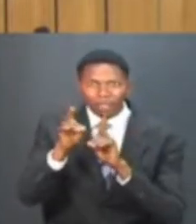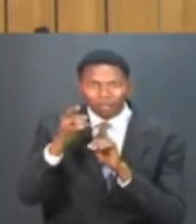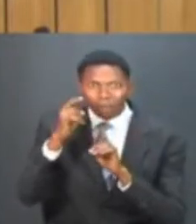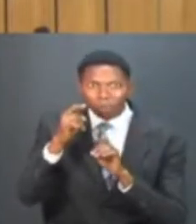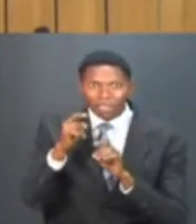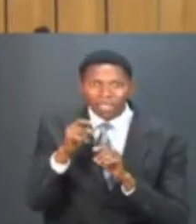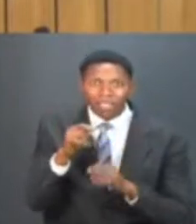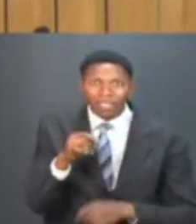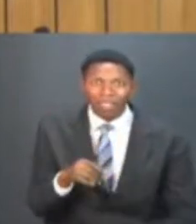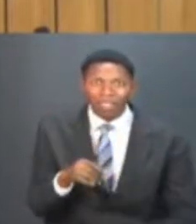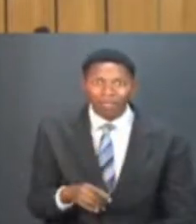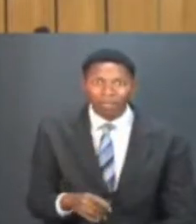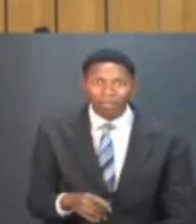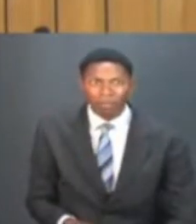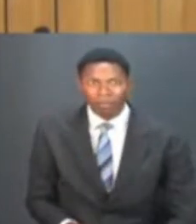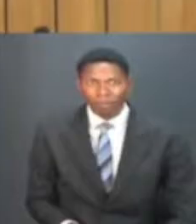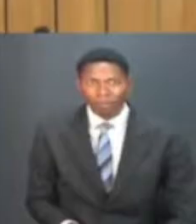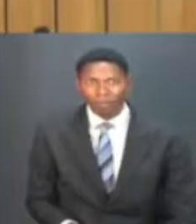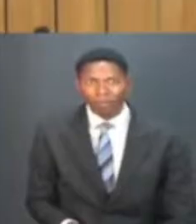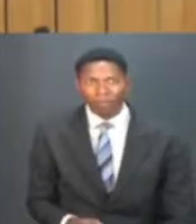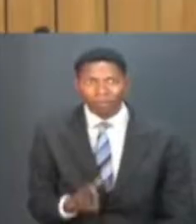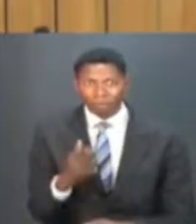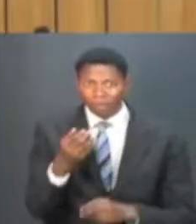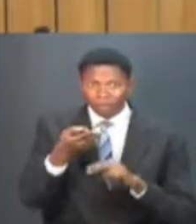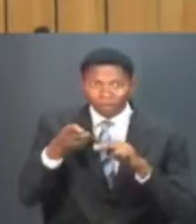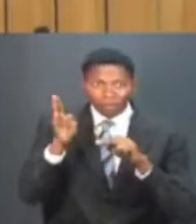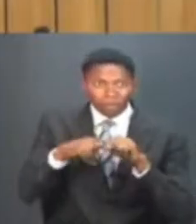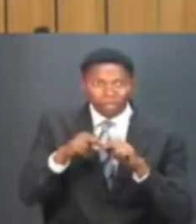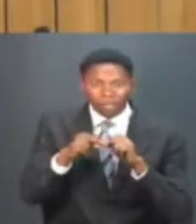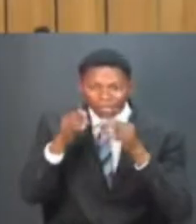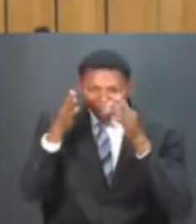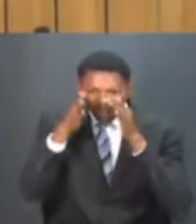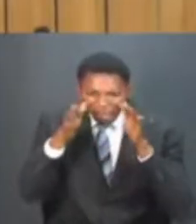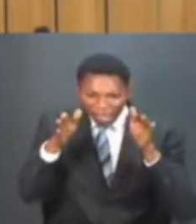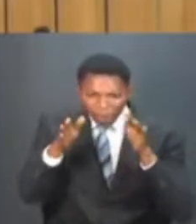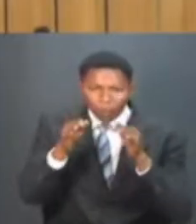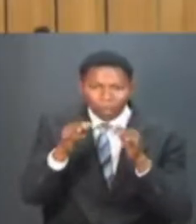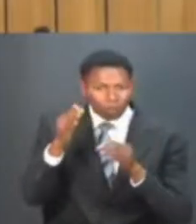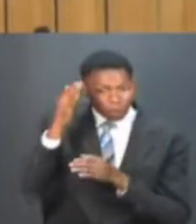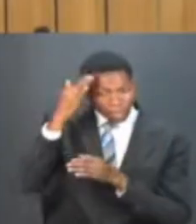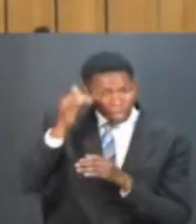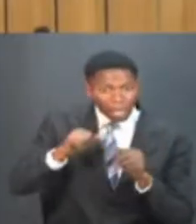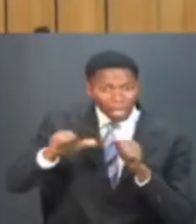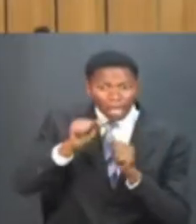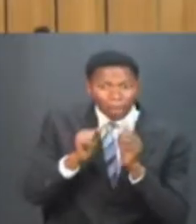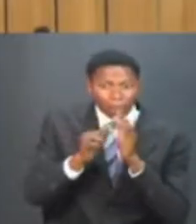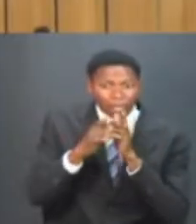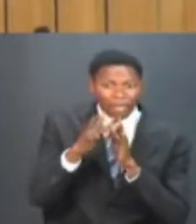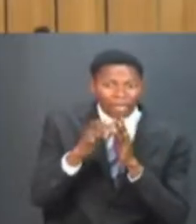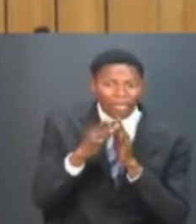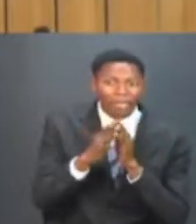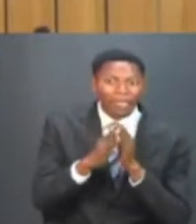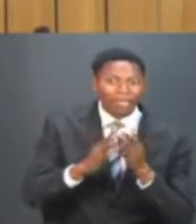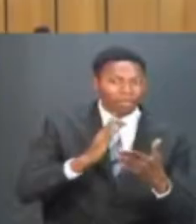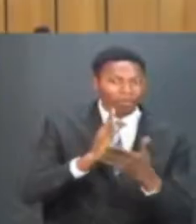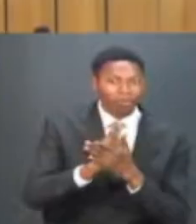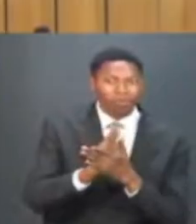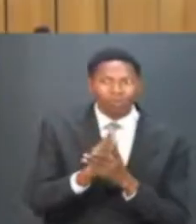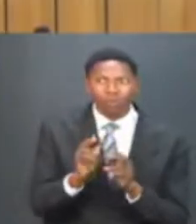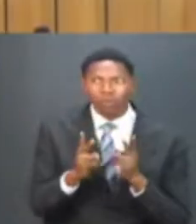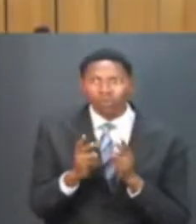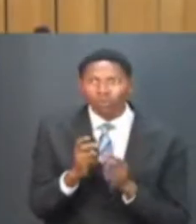the media and community outreach have increased awareness about cancer prevention and early detection. However, Mr.